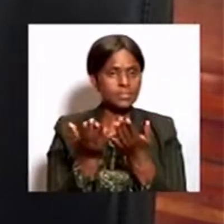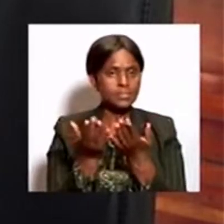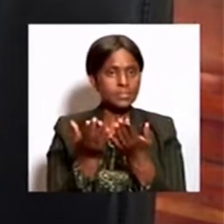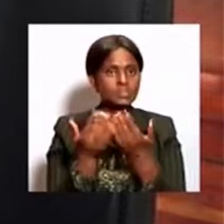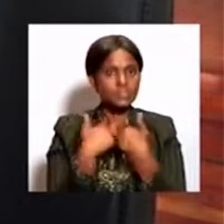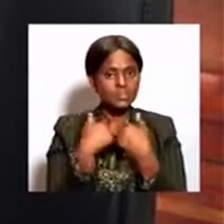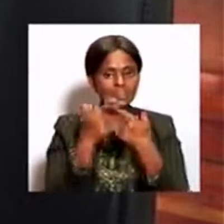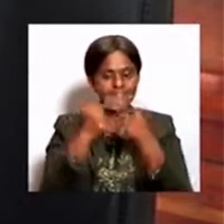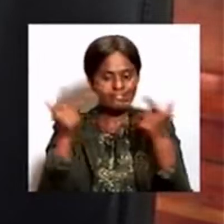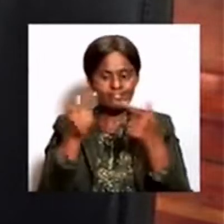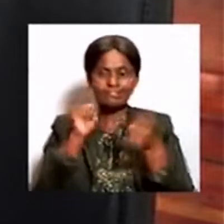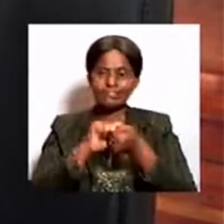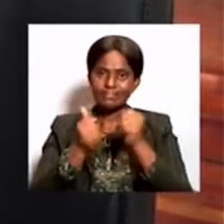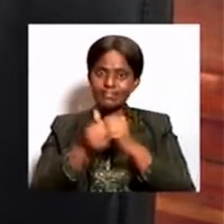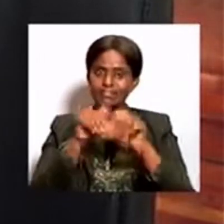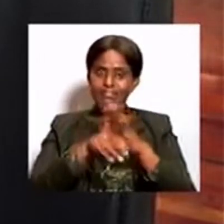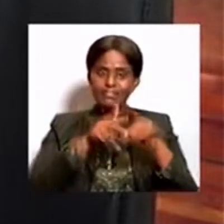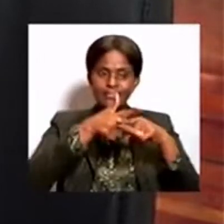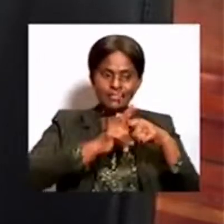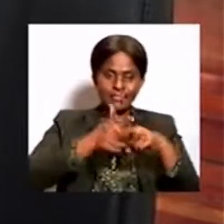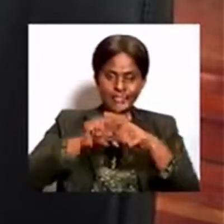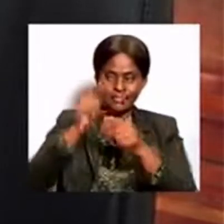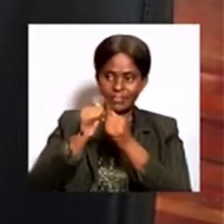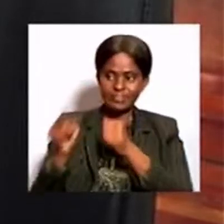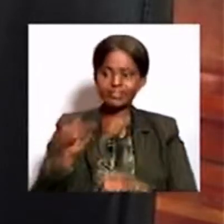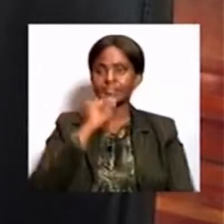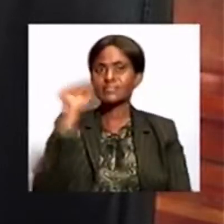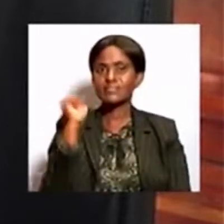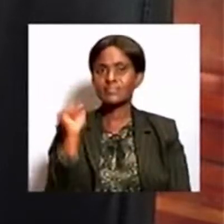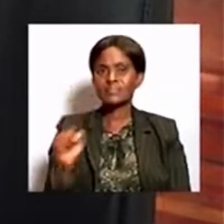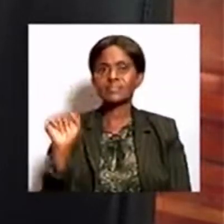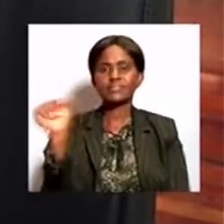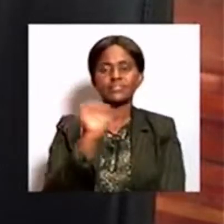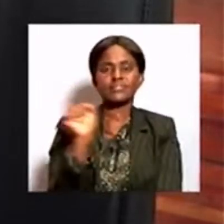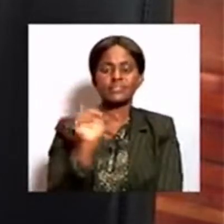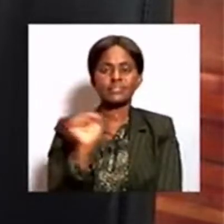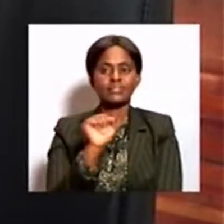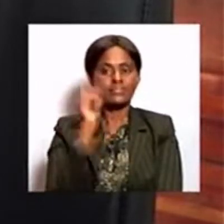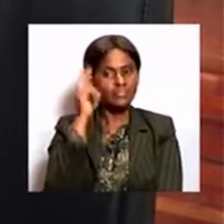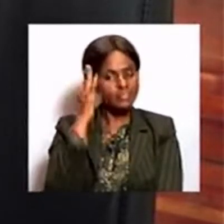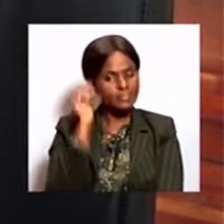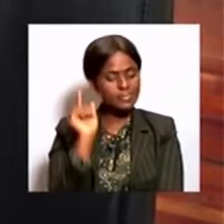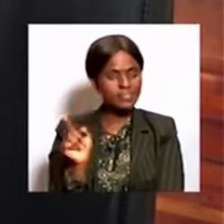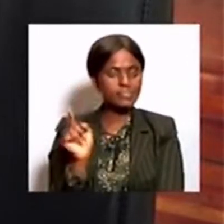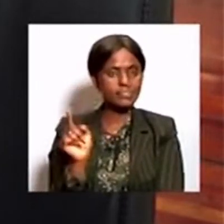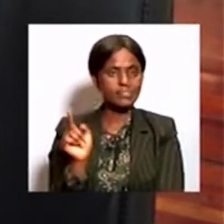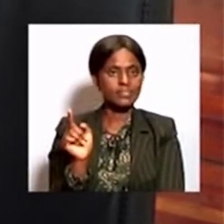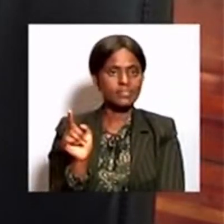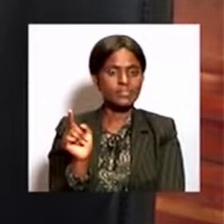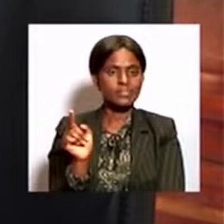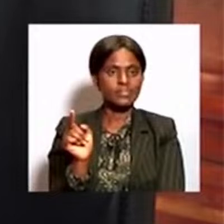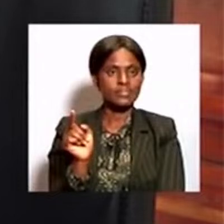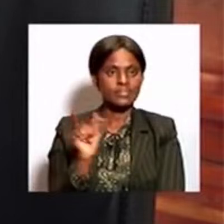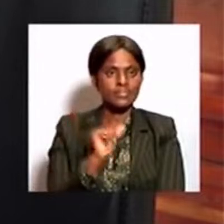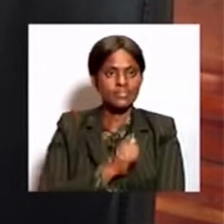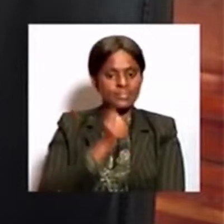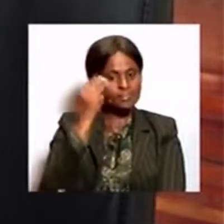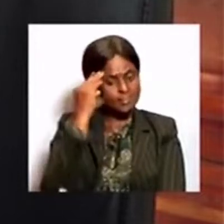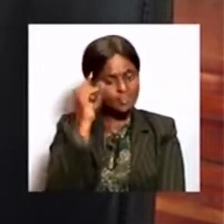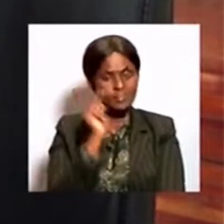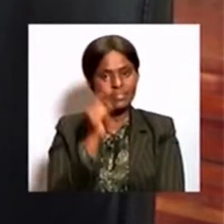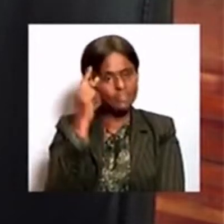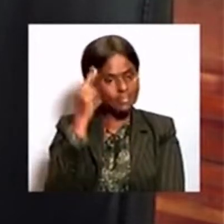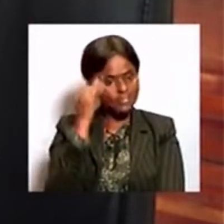huge running costs on maintenance because it's an old vehicle. The reason for we note that the reason